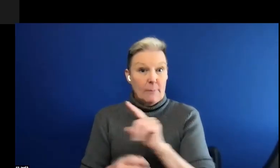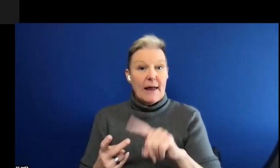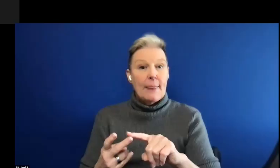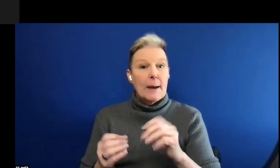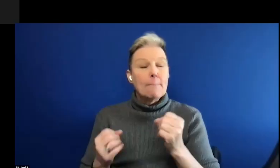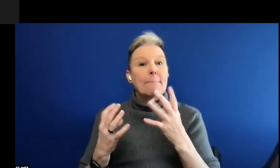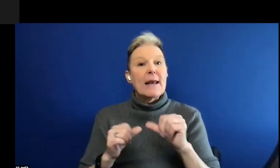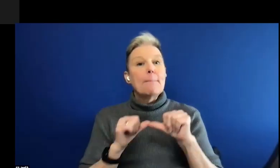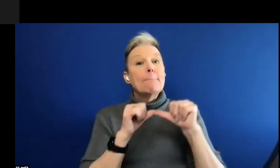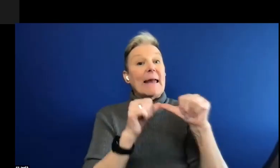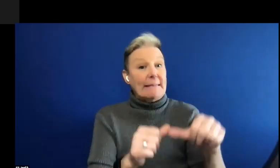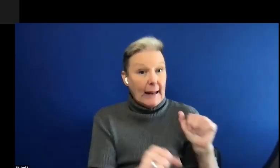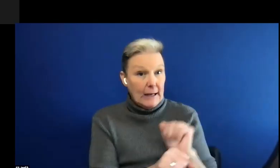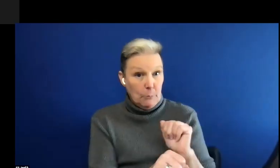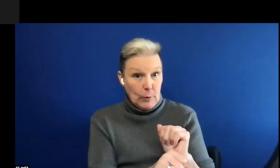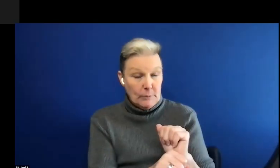many maintain employment.